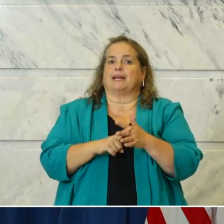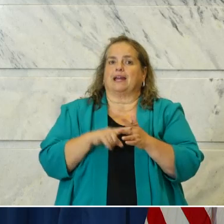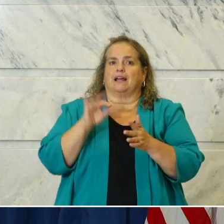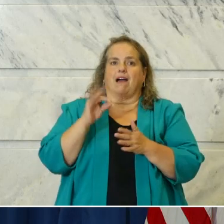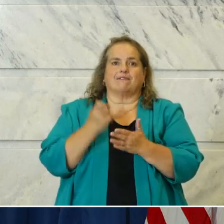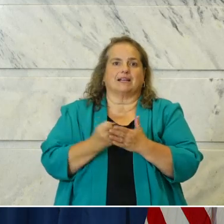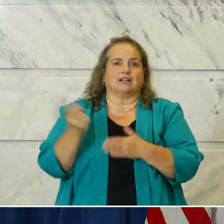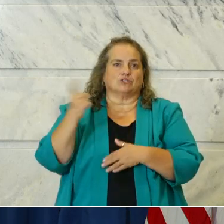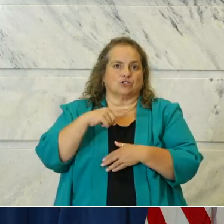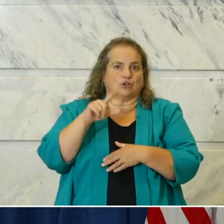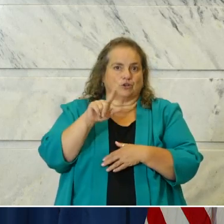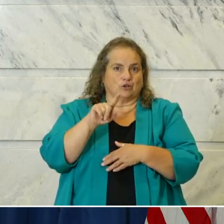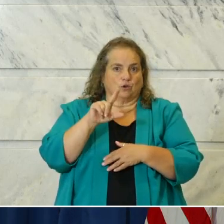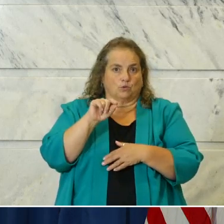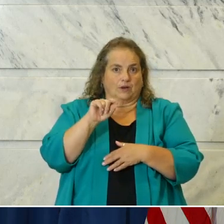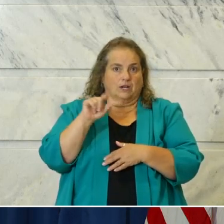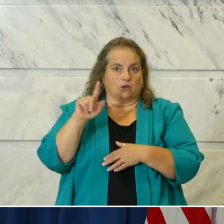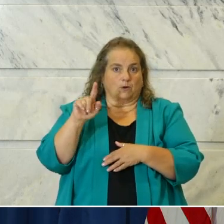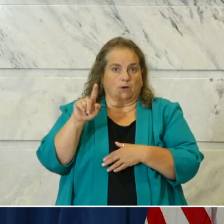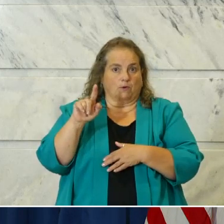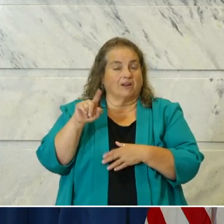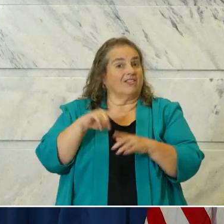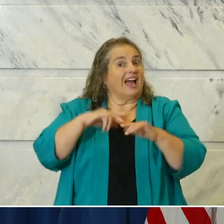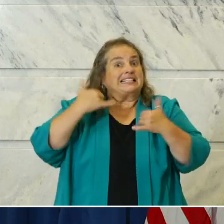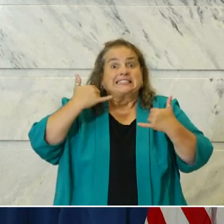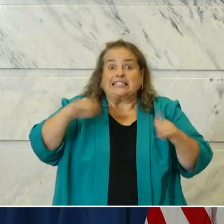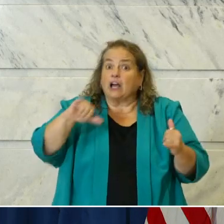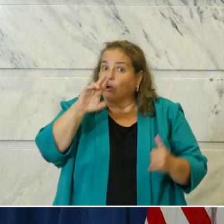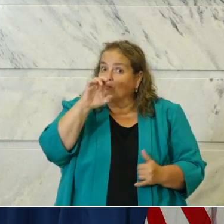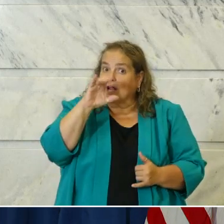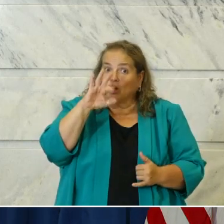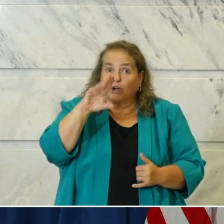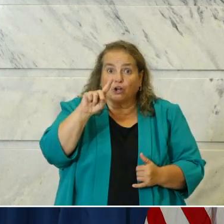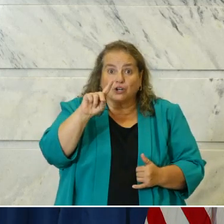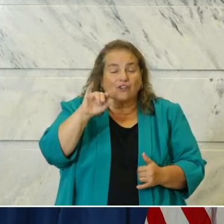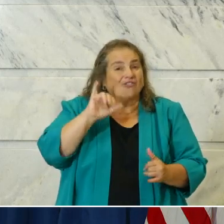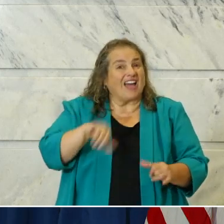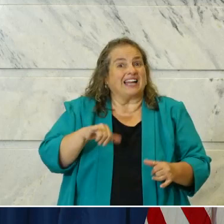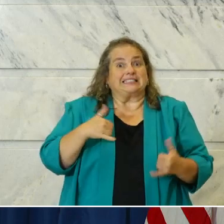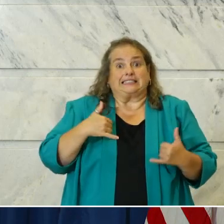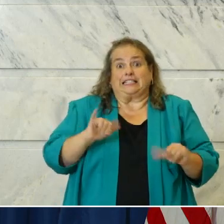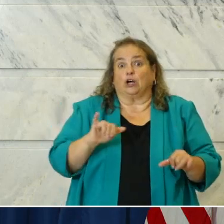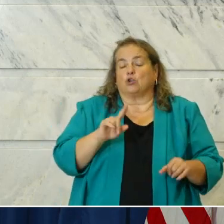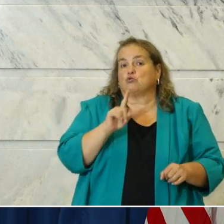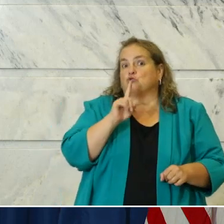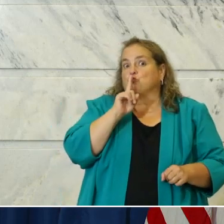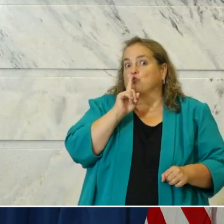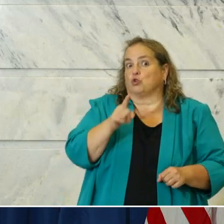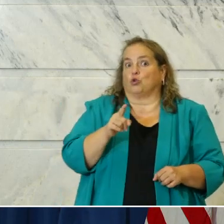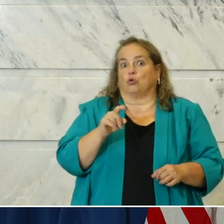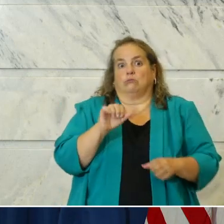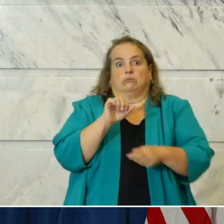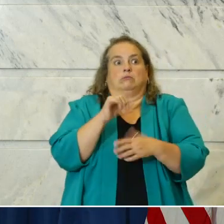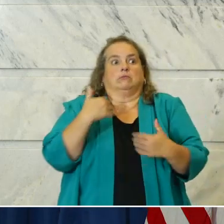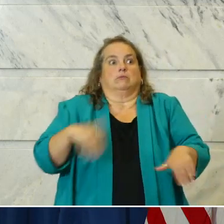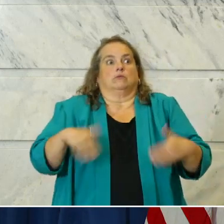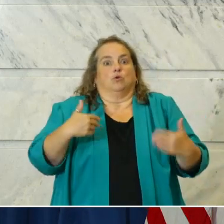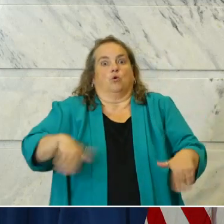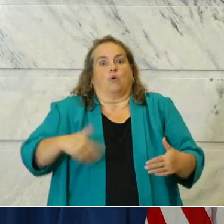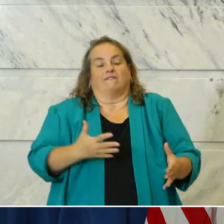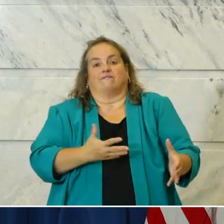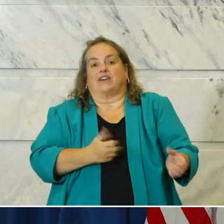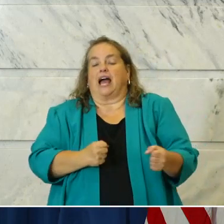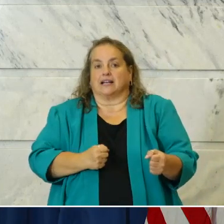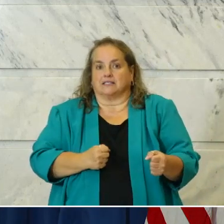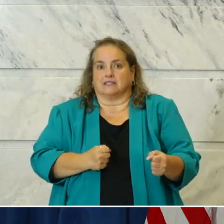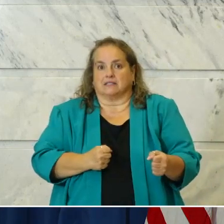year. Now, that will still be a record. That'll still be a true feat of human ingenuity.